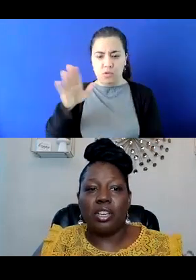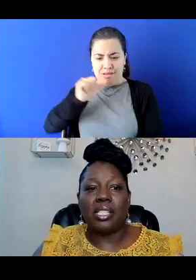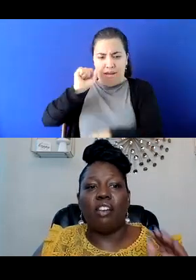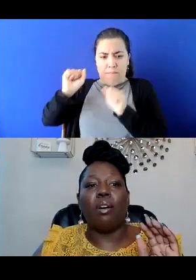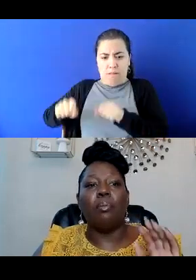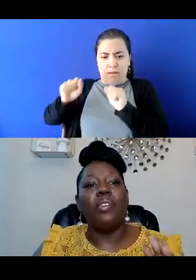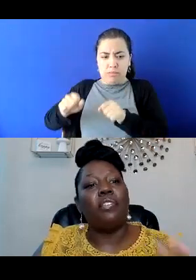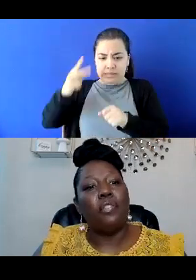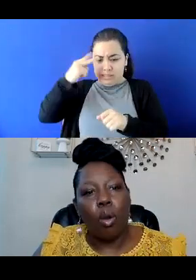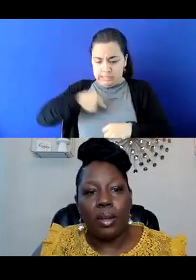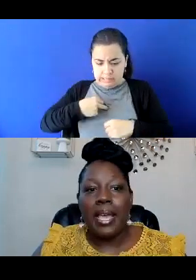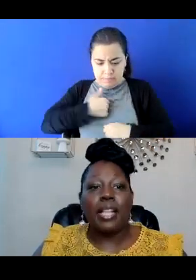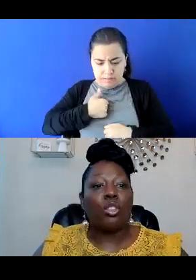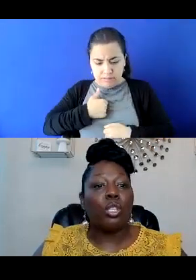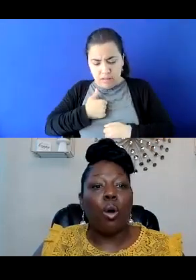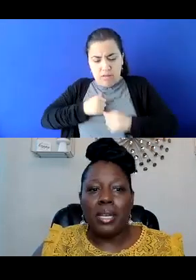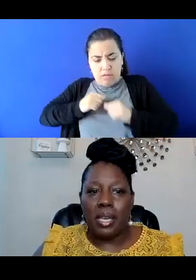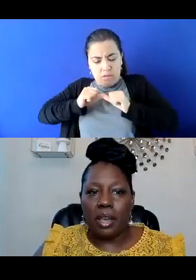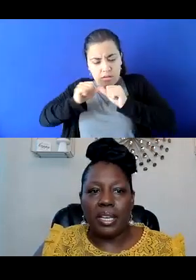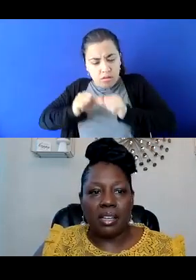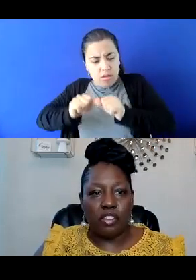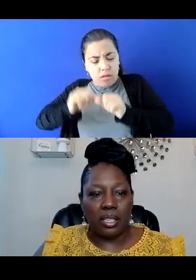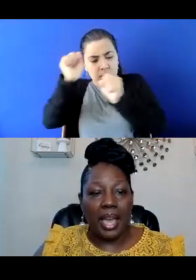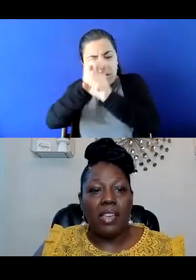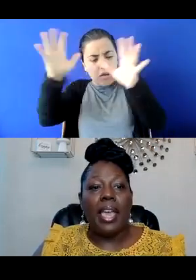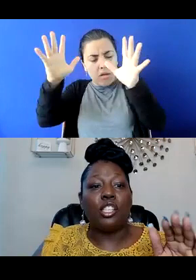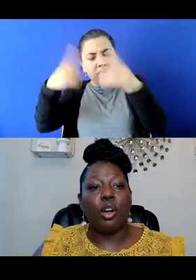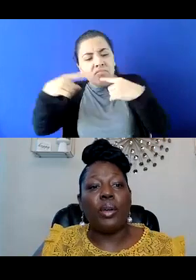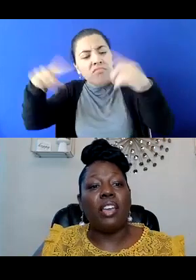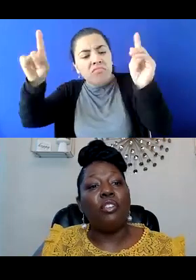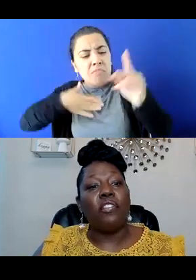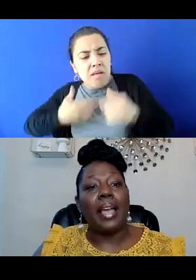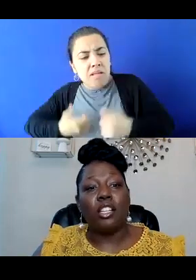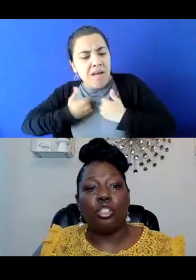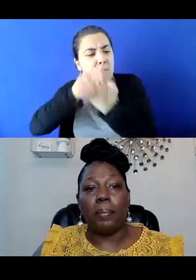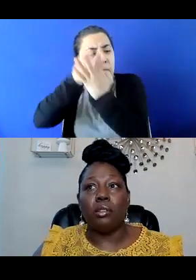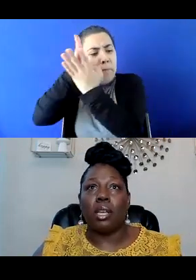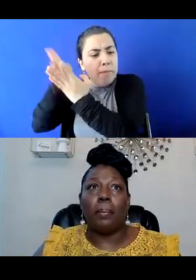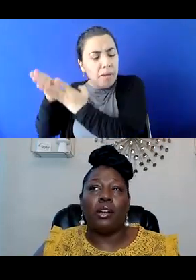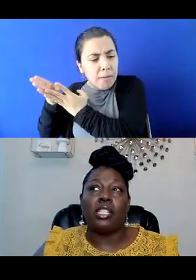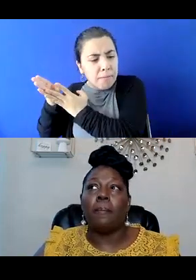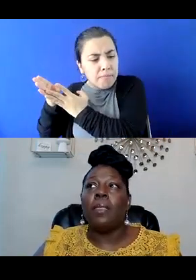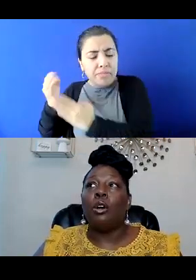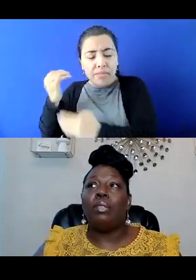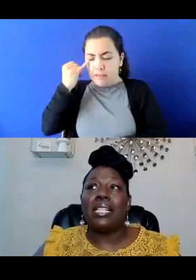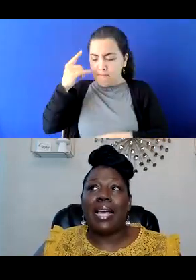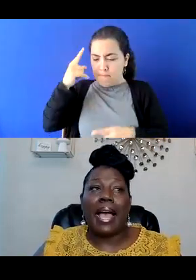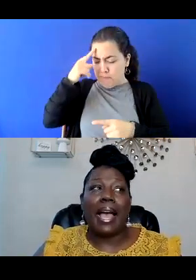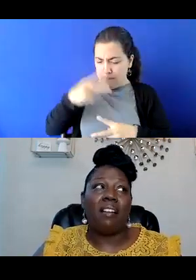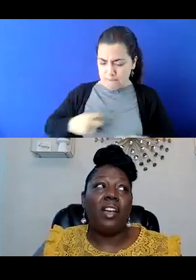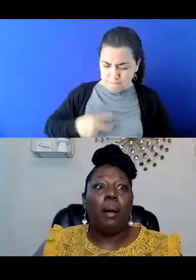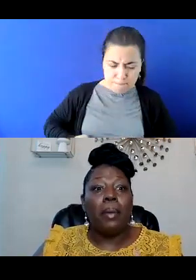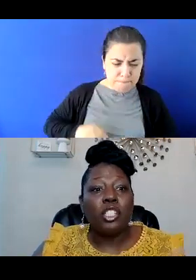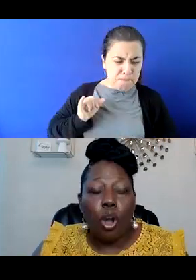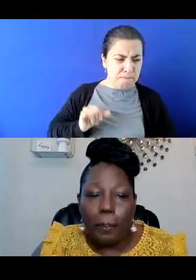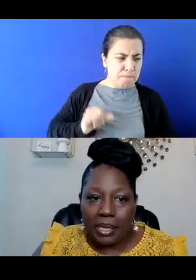see yourself moving forward in so many areas of your life. And so if you find that you're a person who doesn't